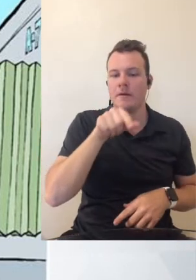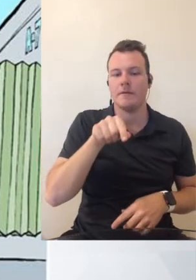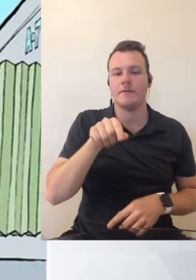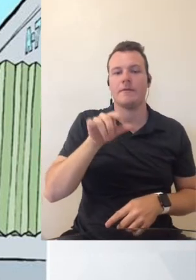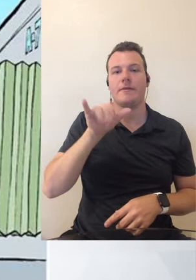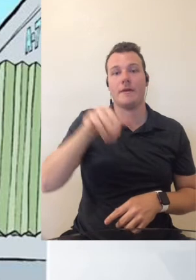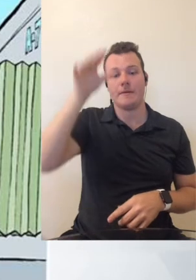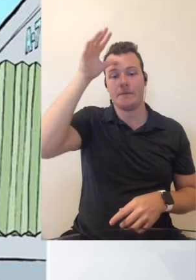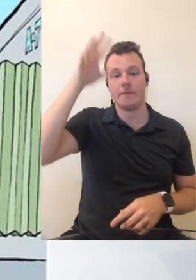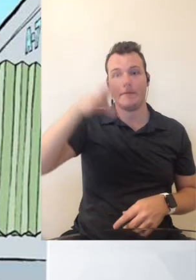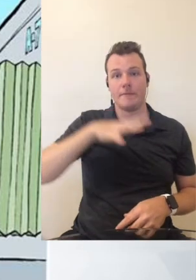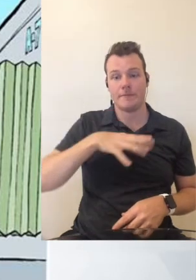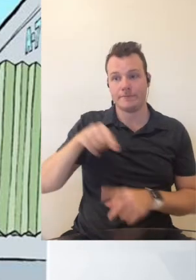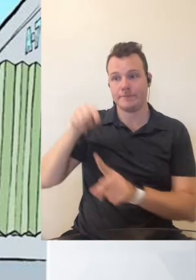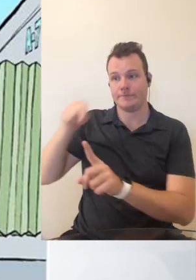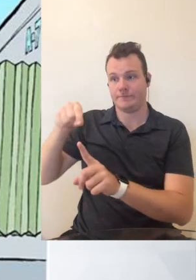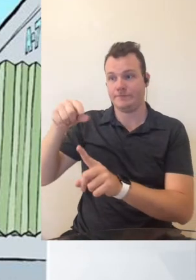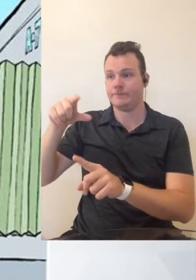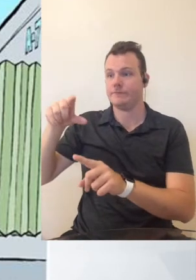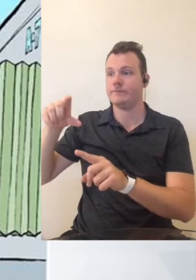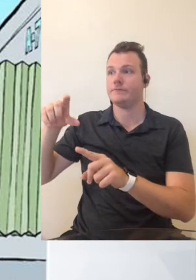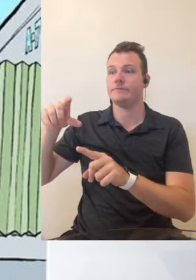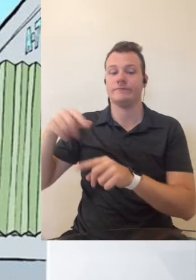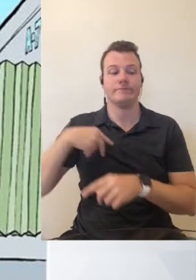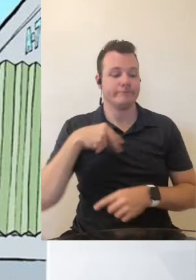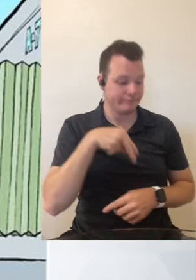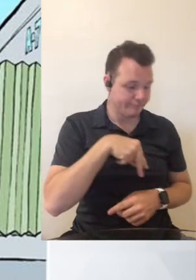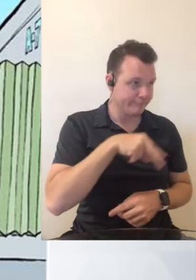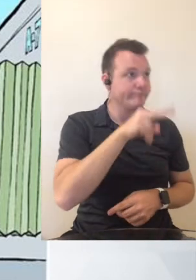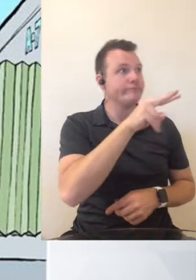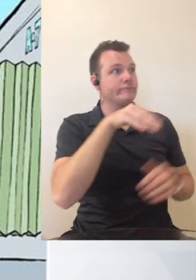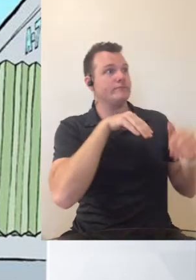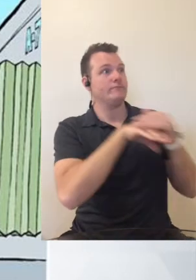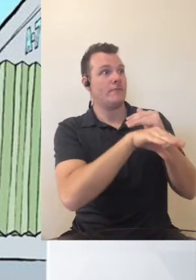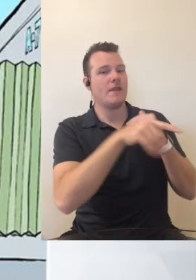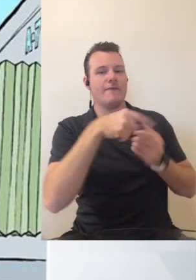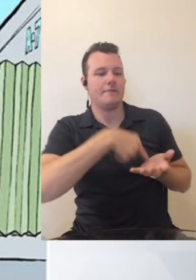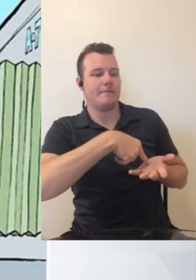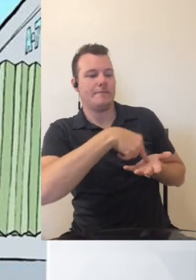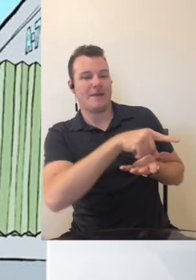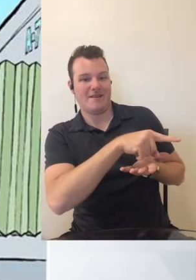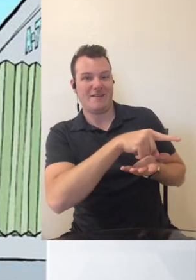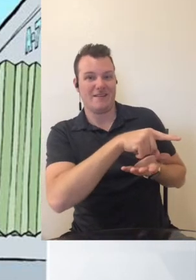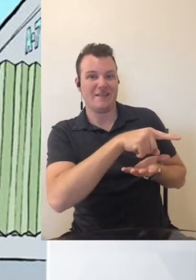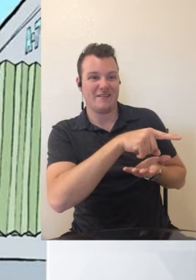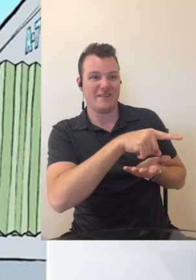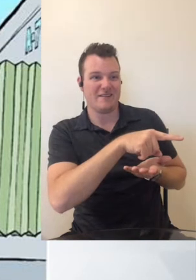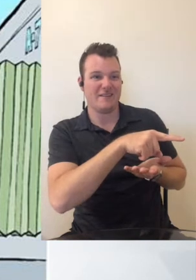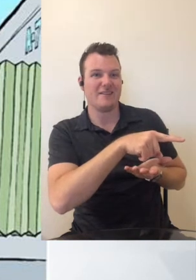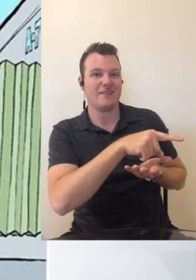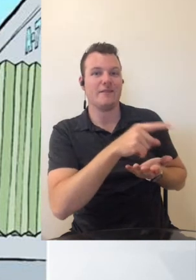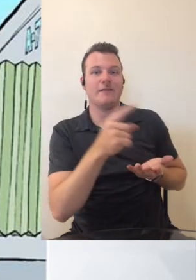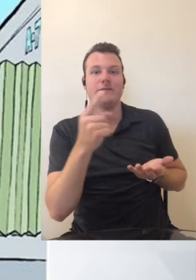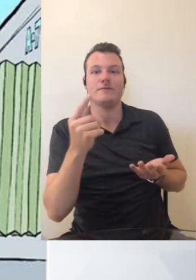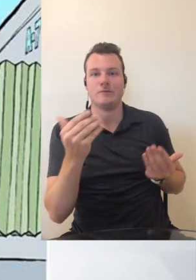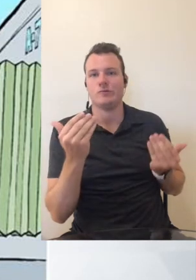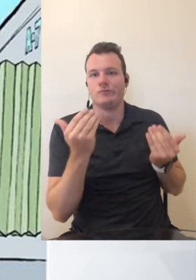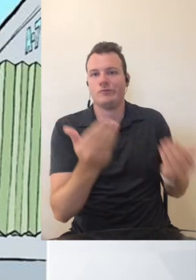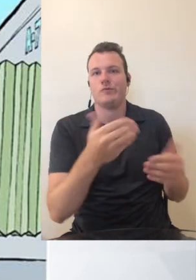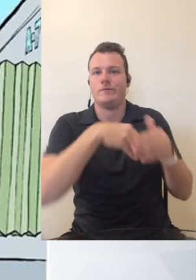a price to the airline company in order to get on the